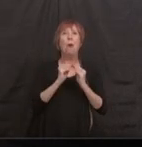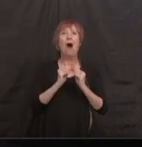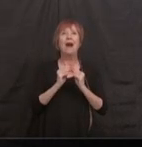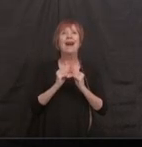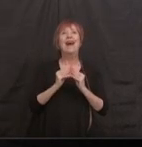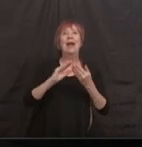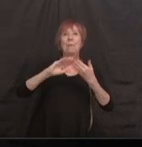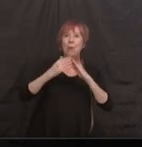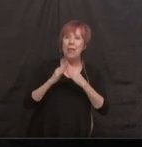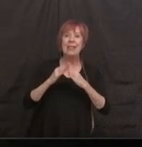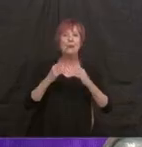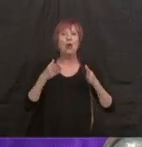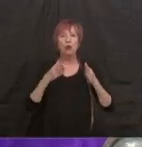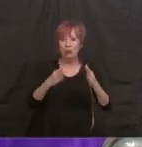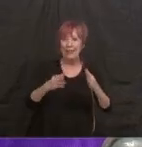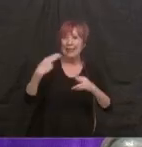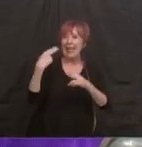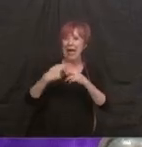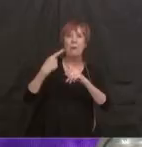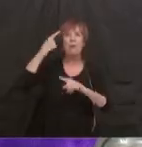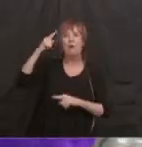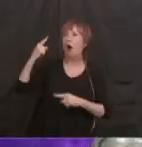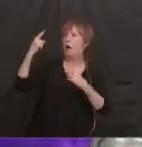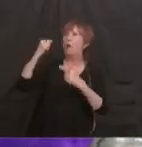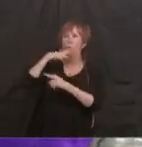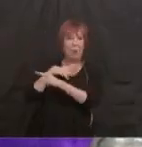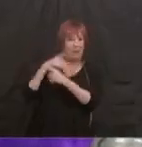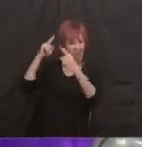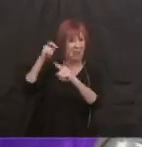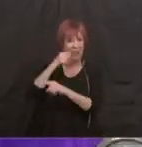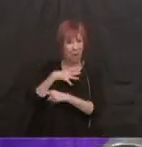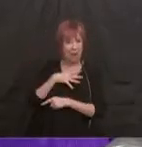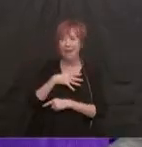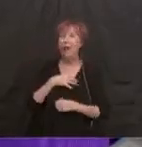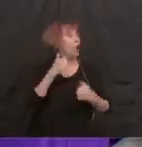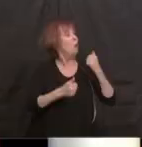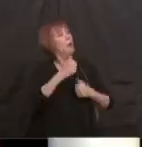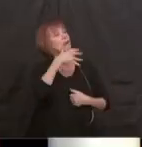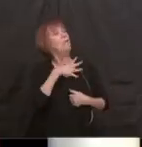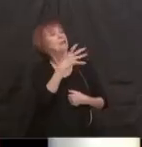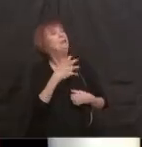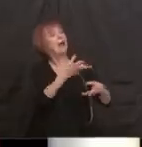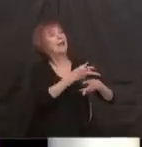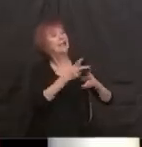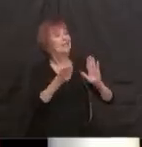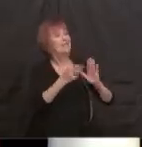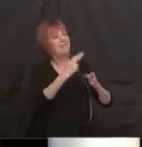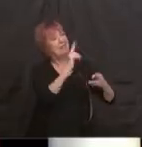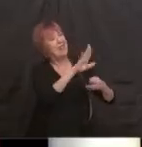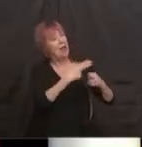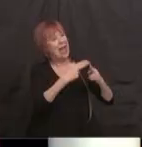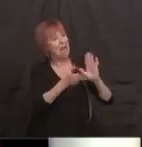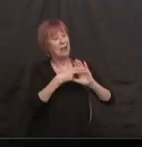so exciting. Is there a certain woman that you're ready for her name to be out there? Oh, certain women. Let's do this.